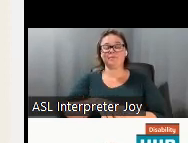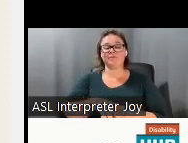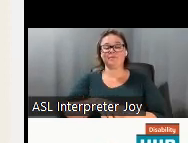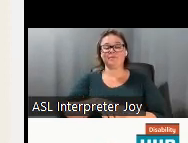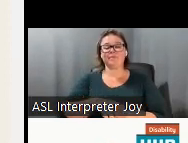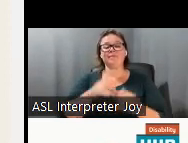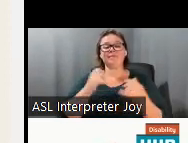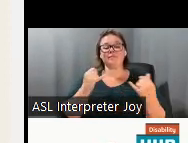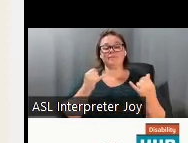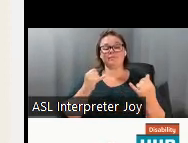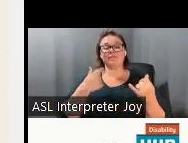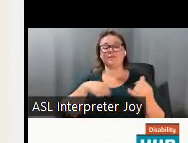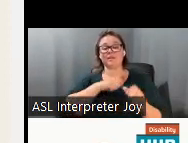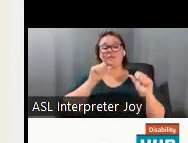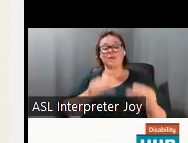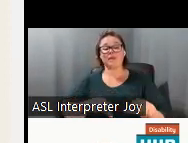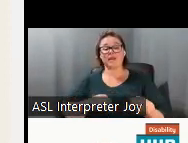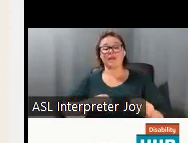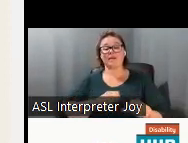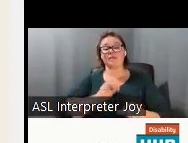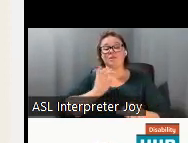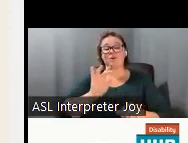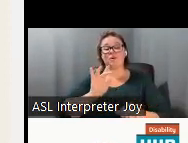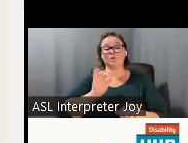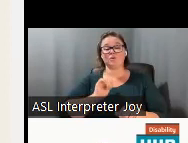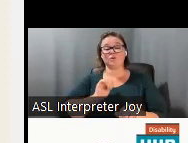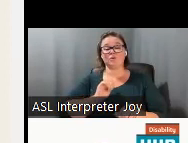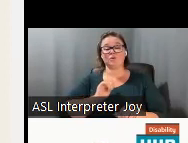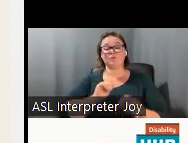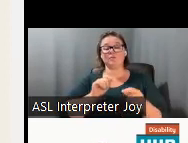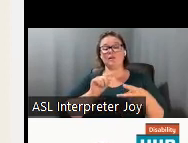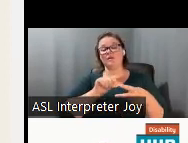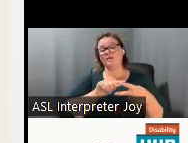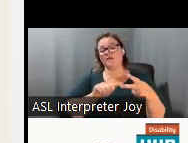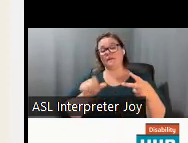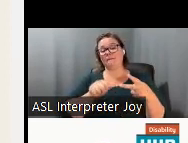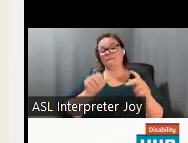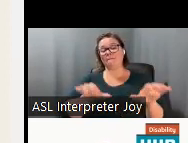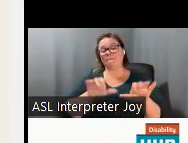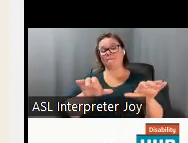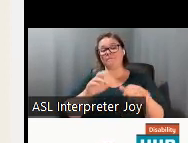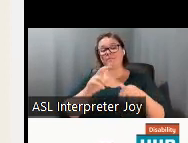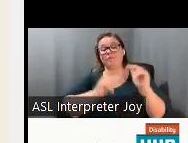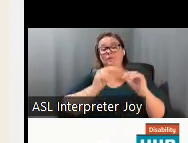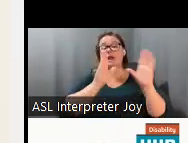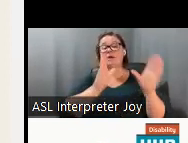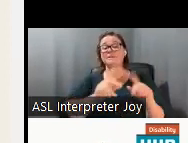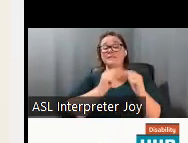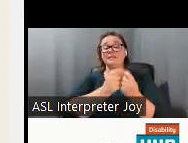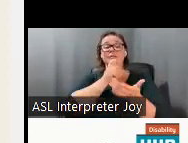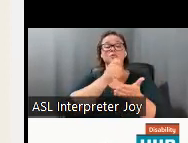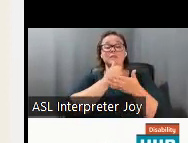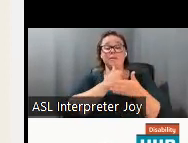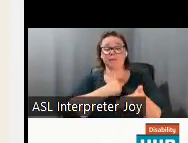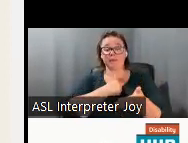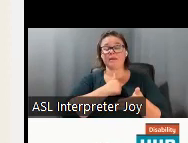now we can go to these other activities, building a housing team, that's who's helping me.